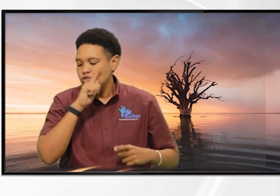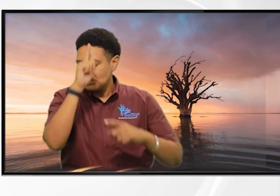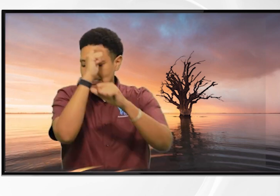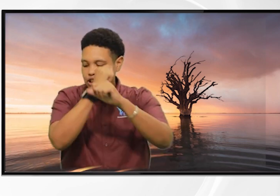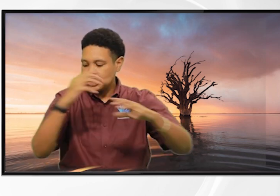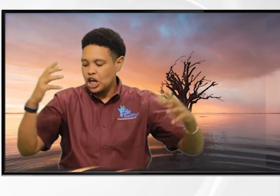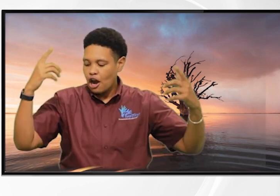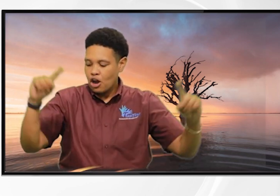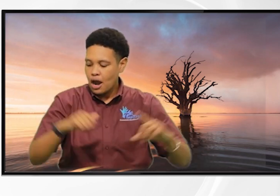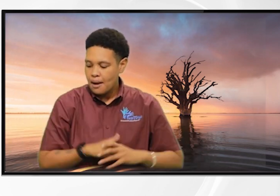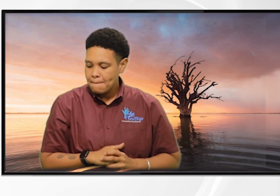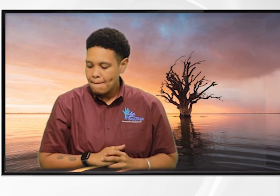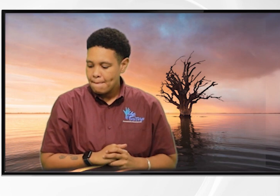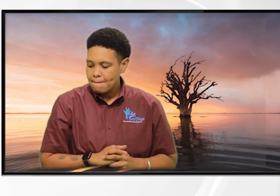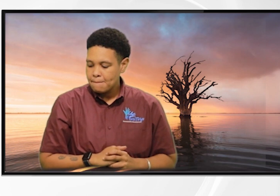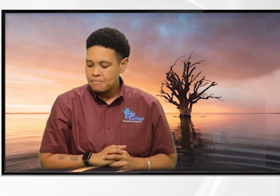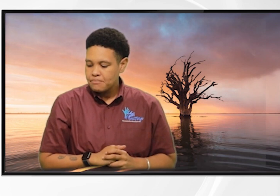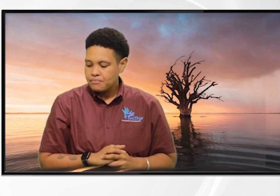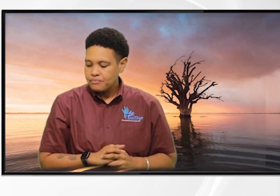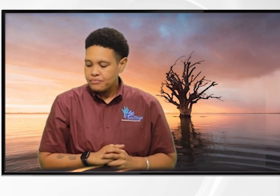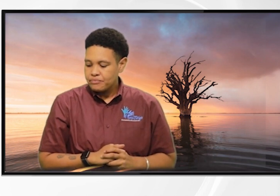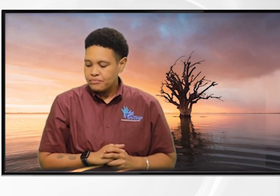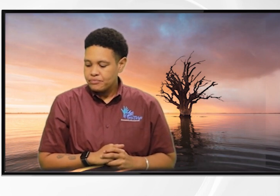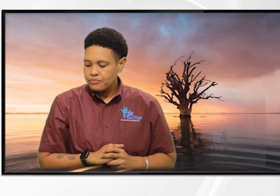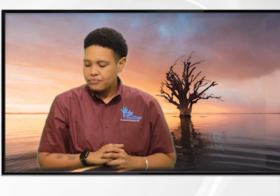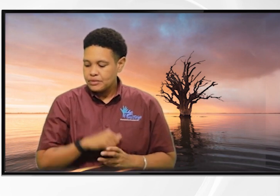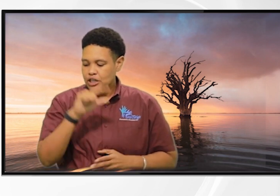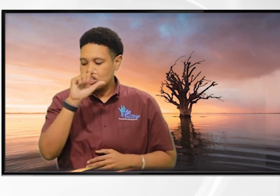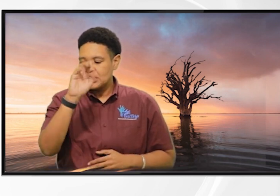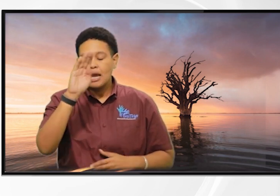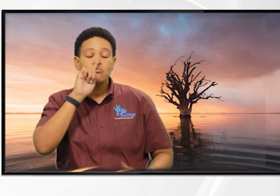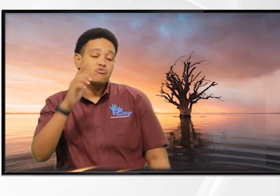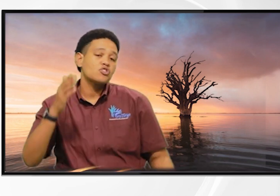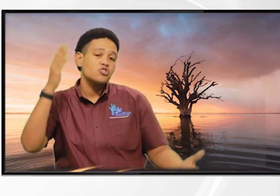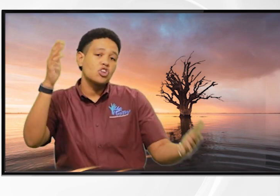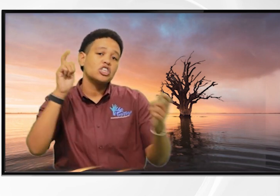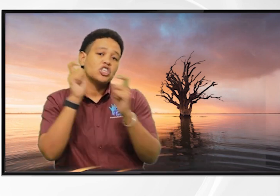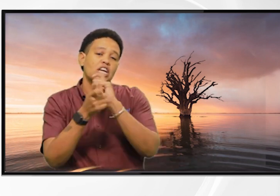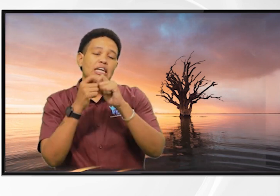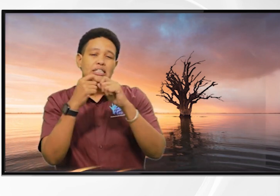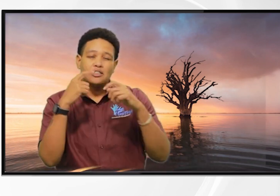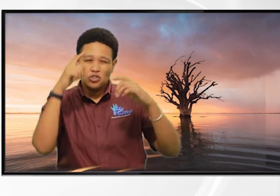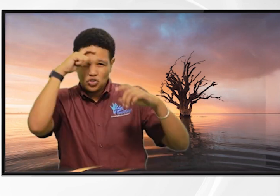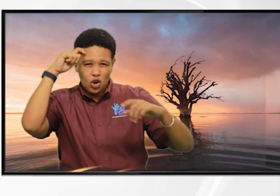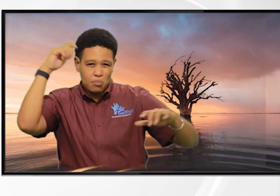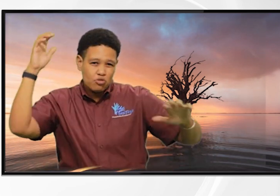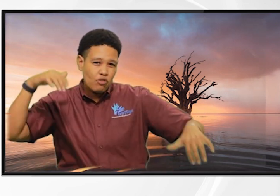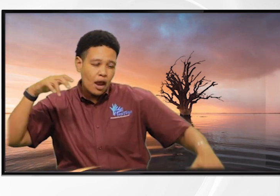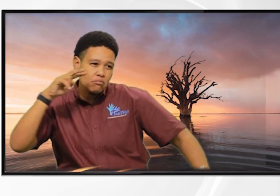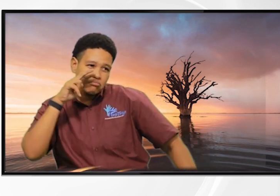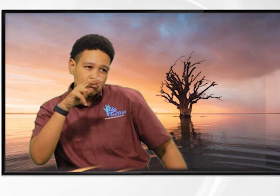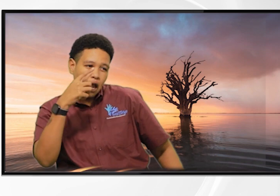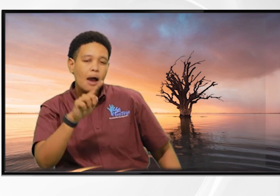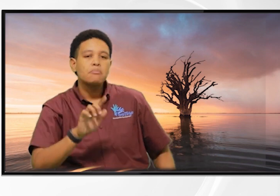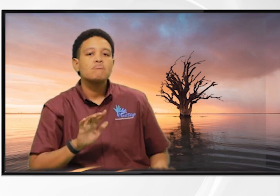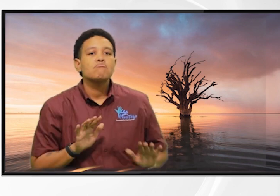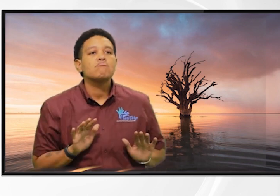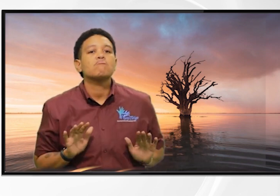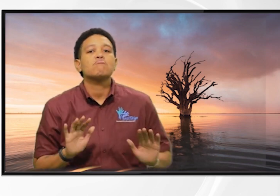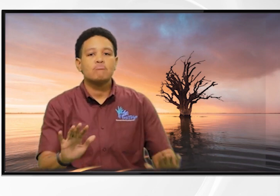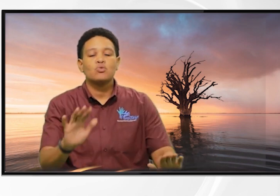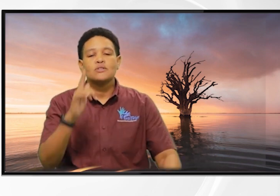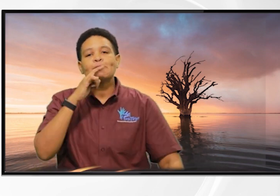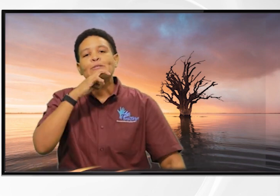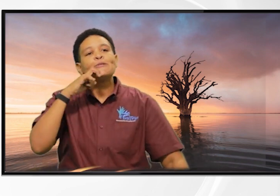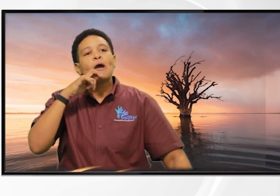scenario. The GCMs suggest that change in summer rainfall is the primary driver of the